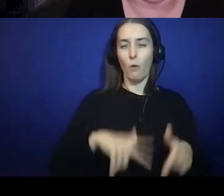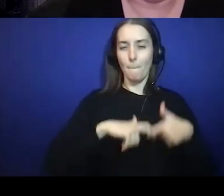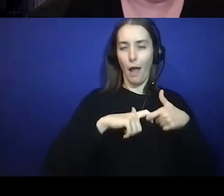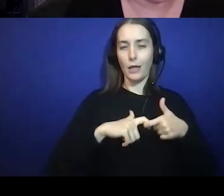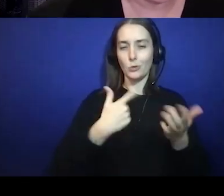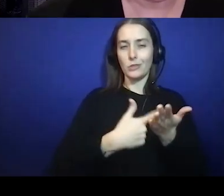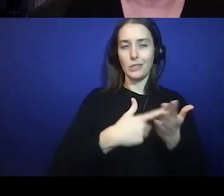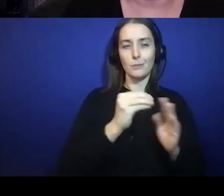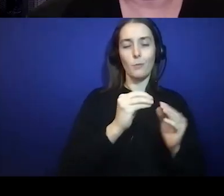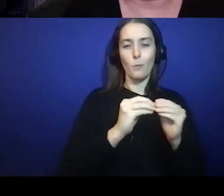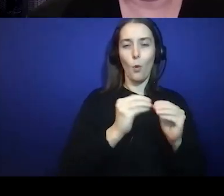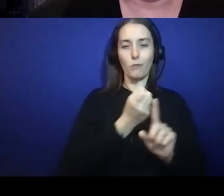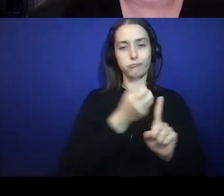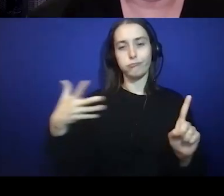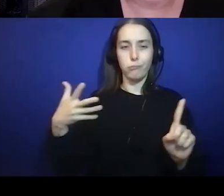little bit more.